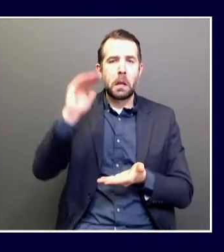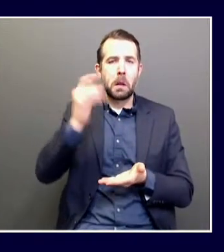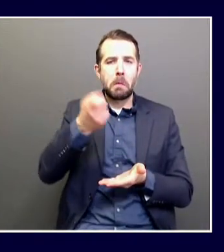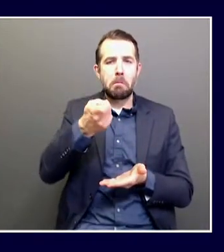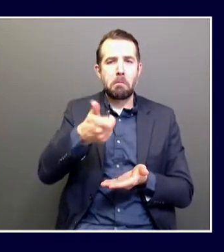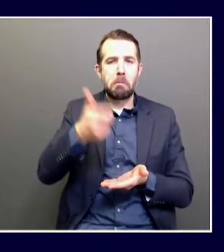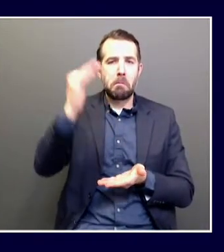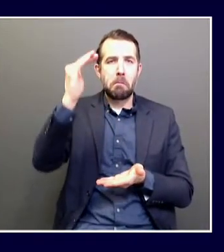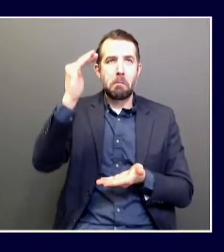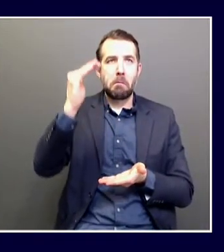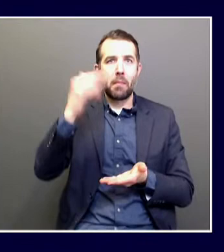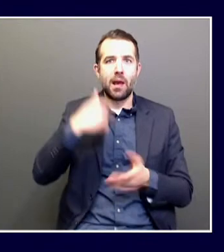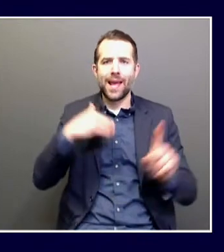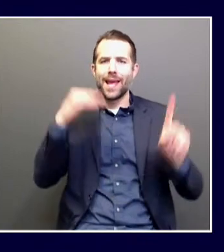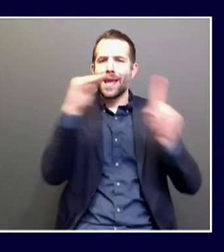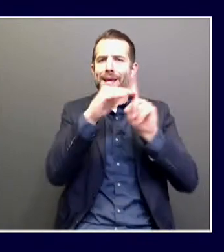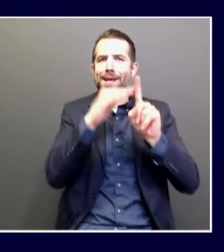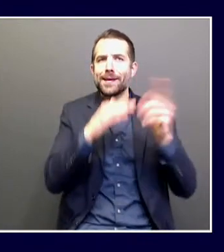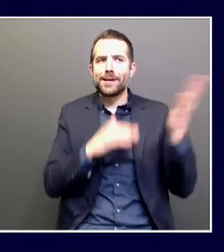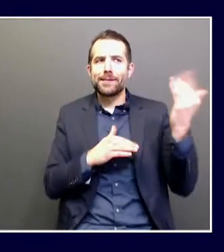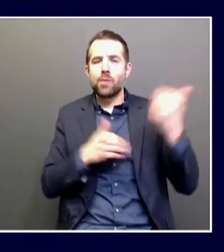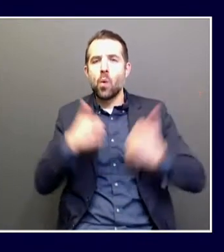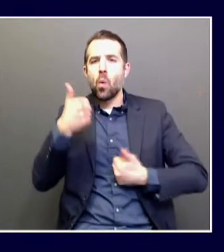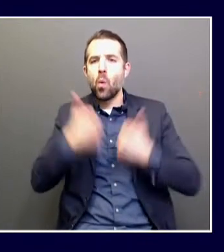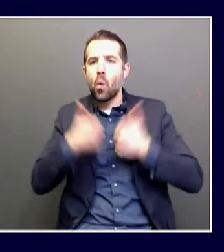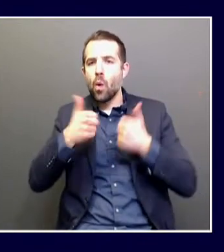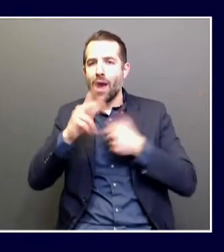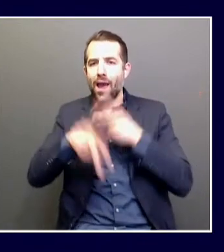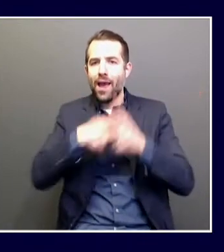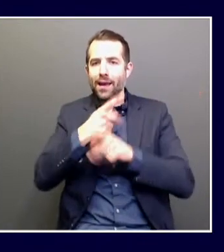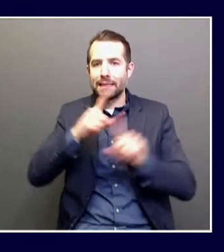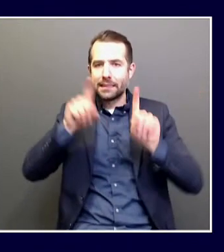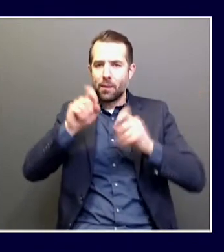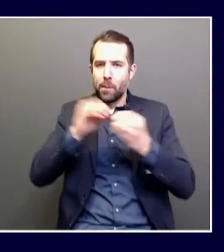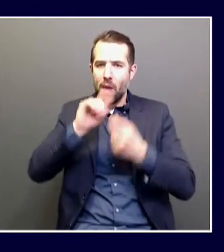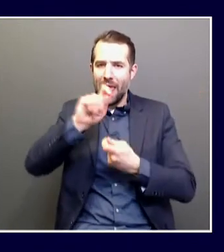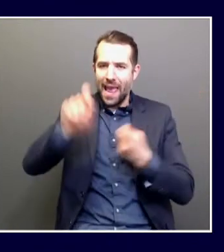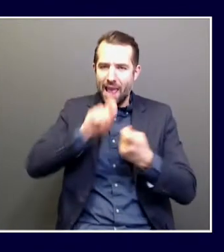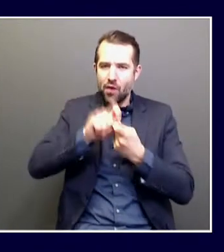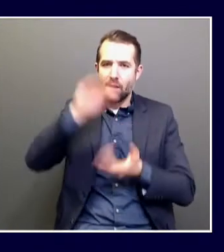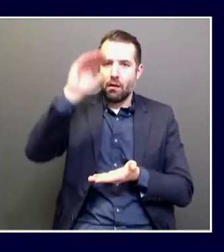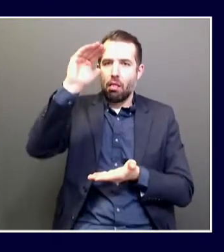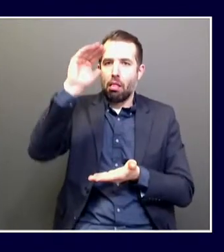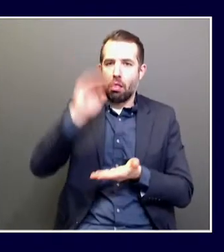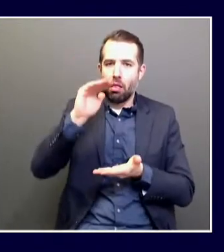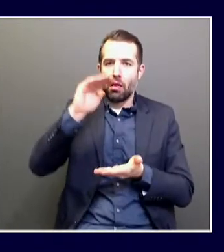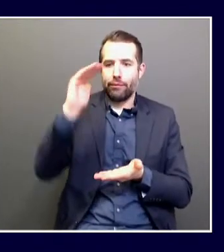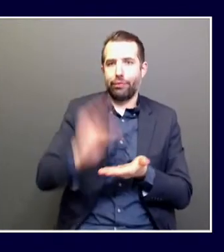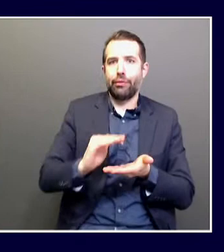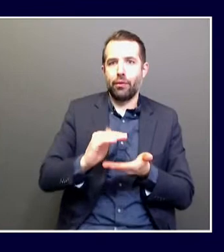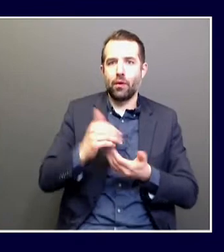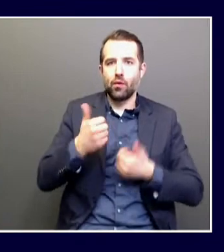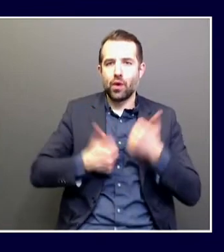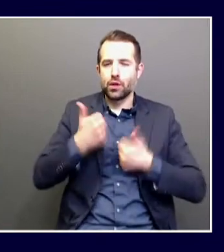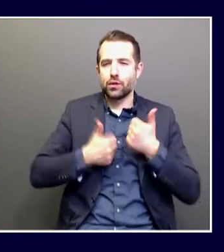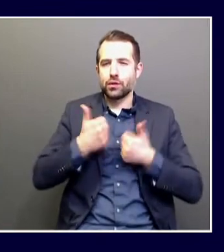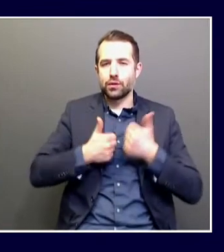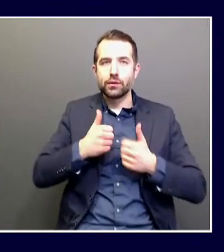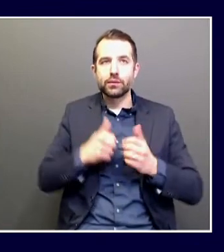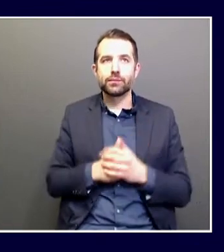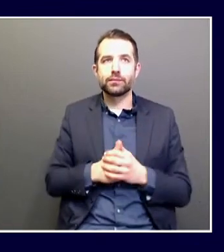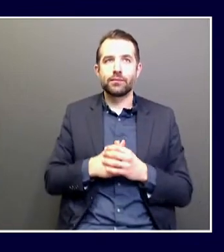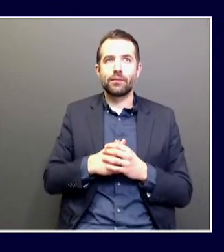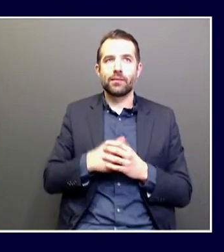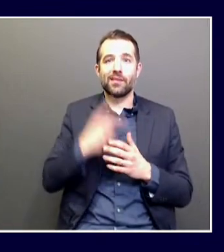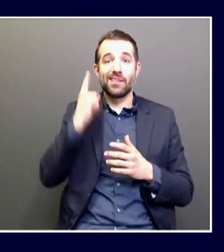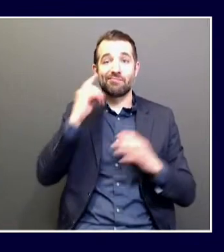about that, which tests and how much accuracy in particular. I haven't heard an update from our colleagues at the FDA on that, but what I